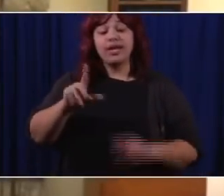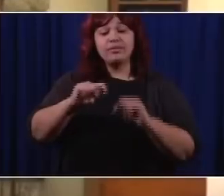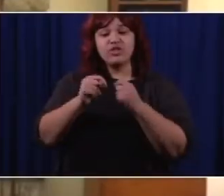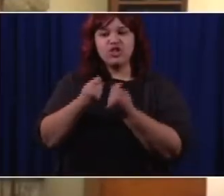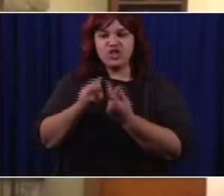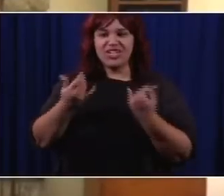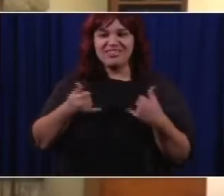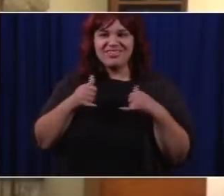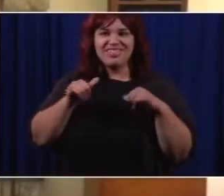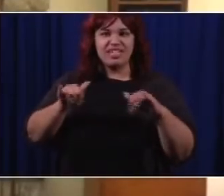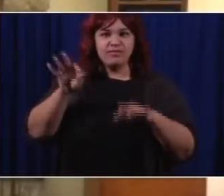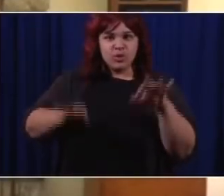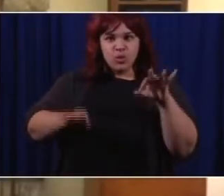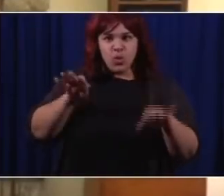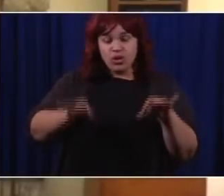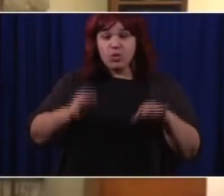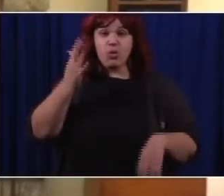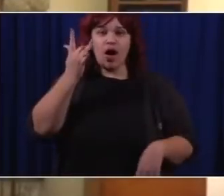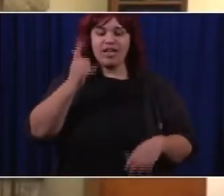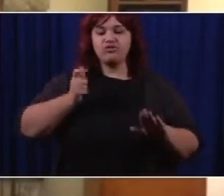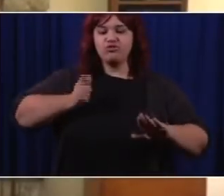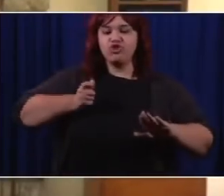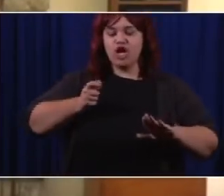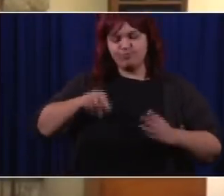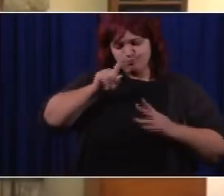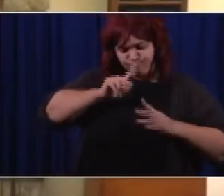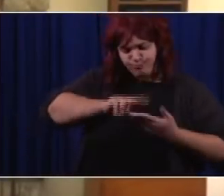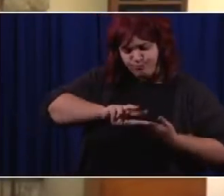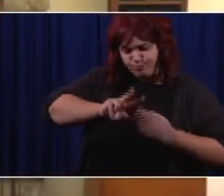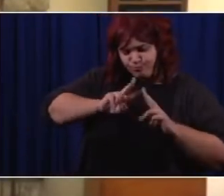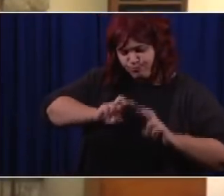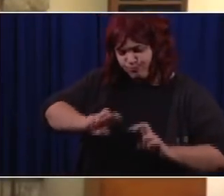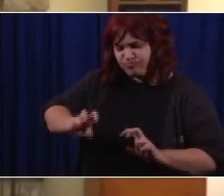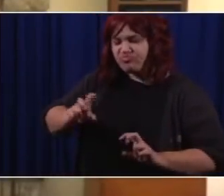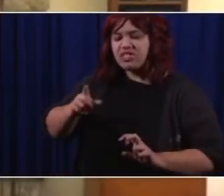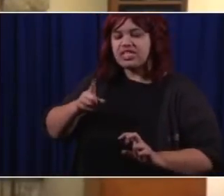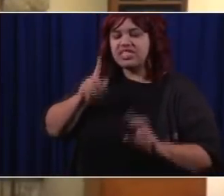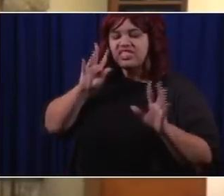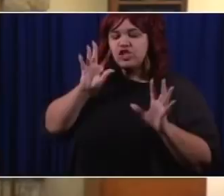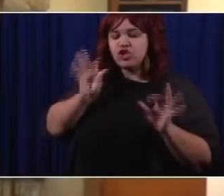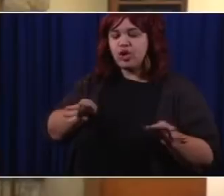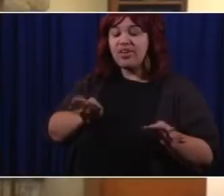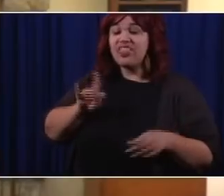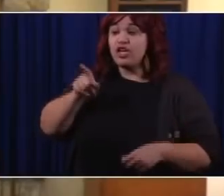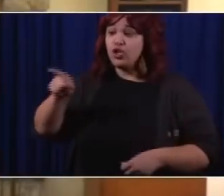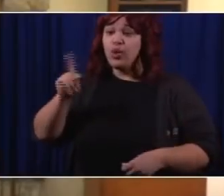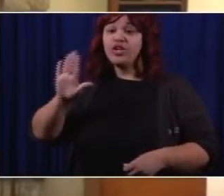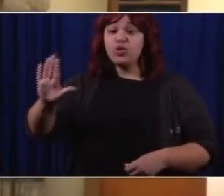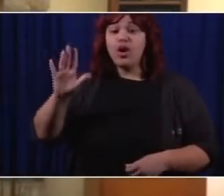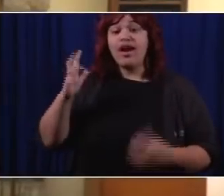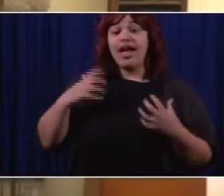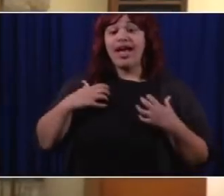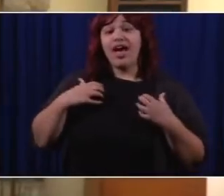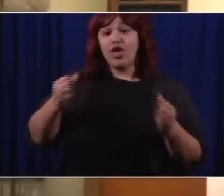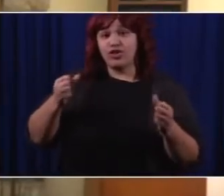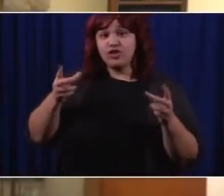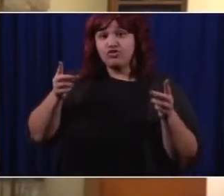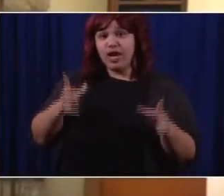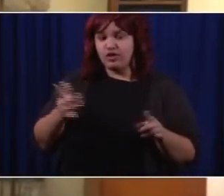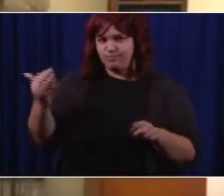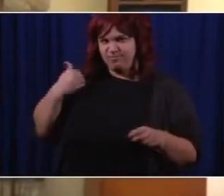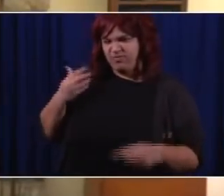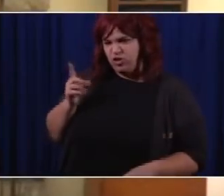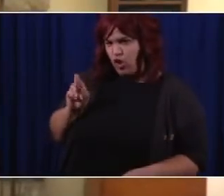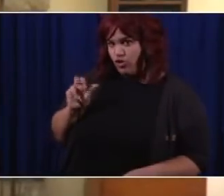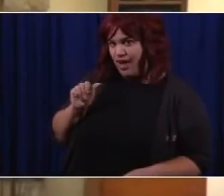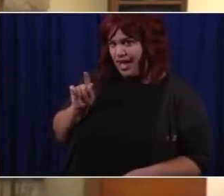decisions by judges that found that you or your health director overstepped your authority when it came to prior orders affecting gyms,